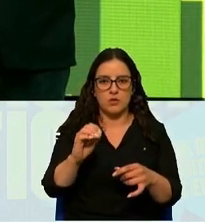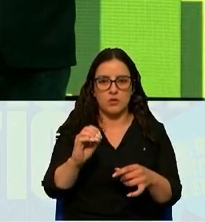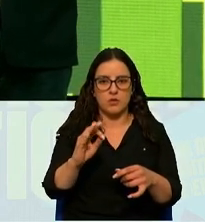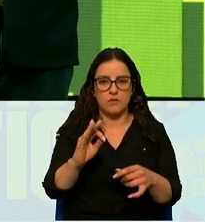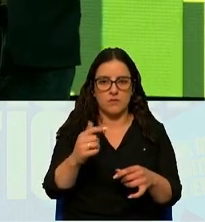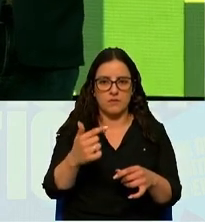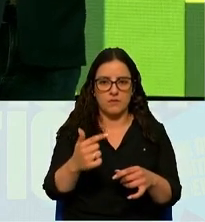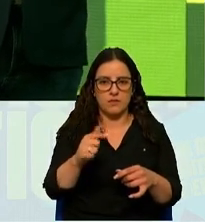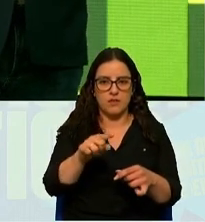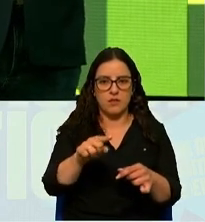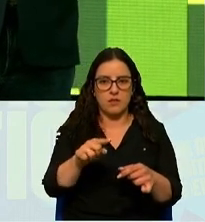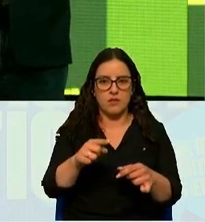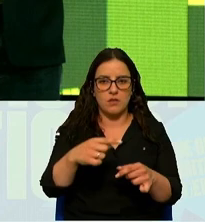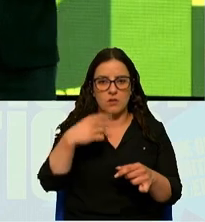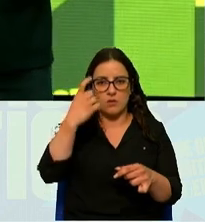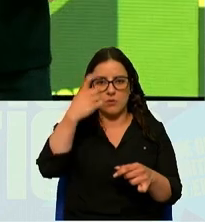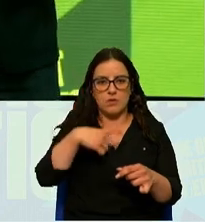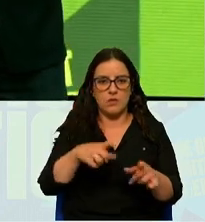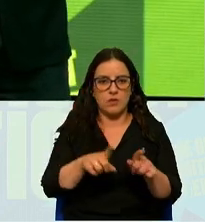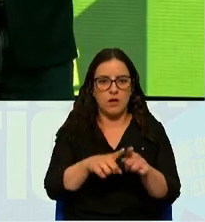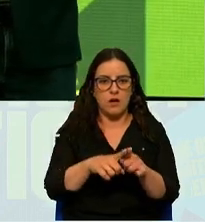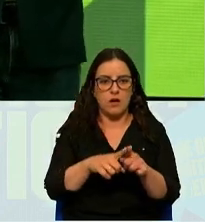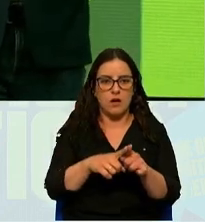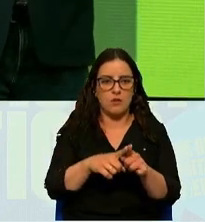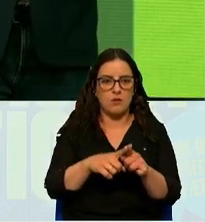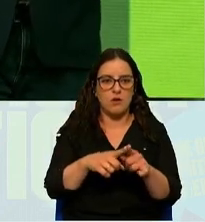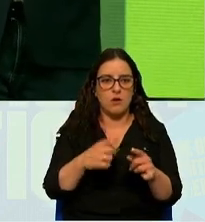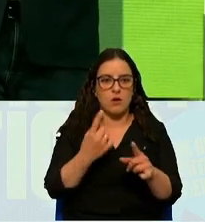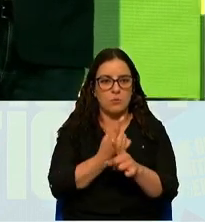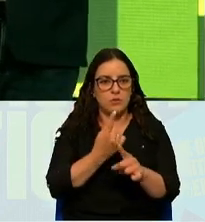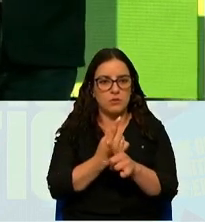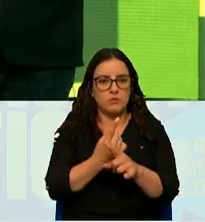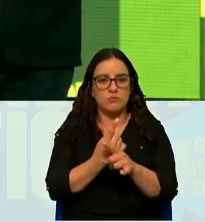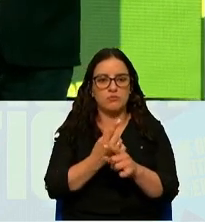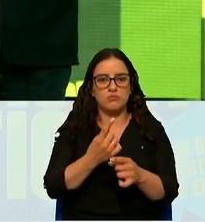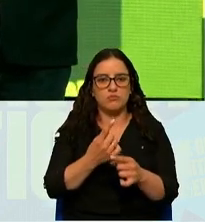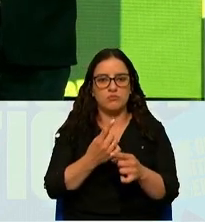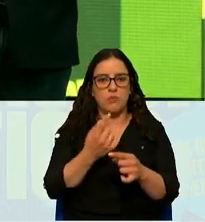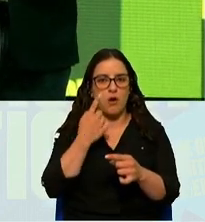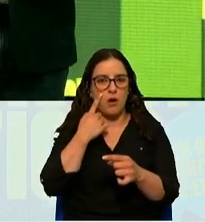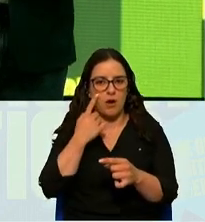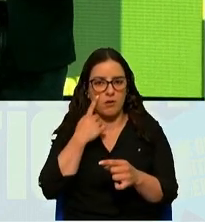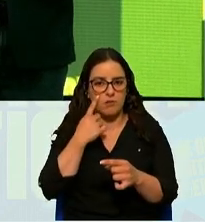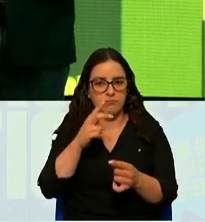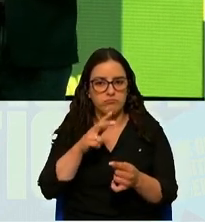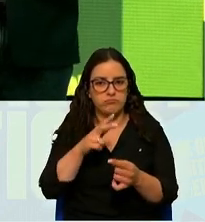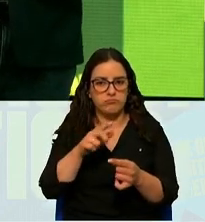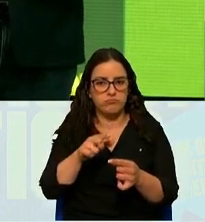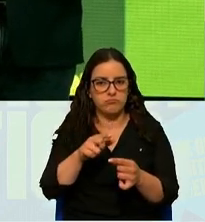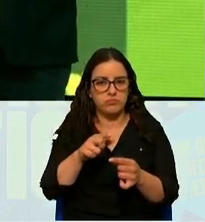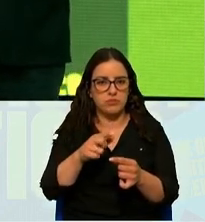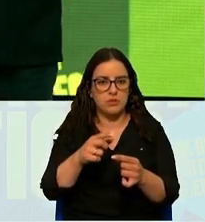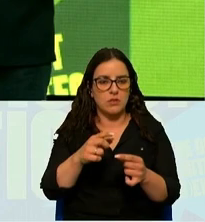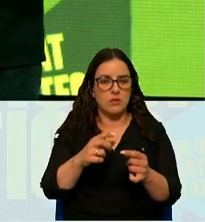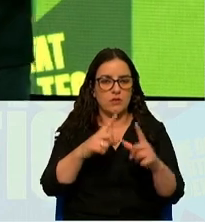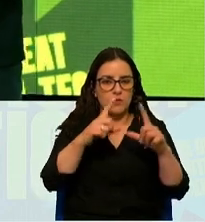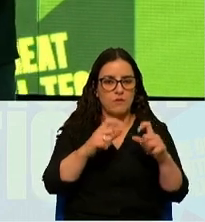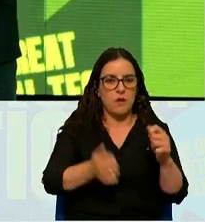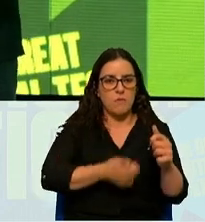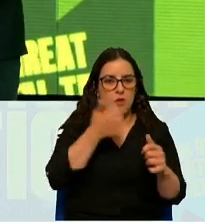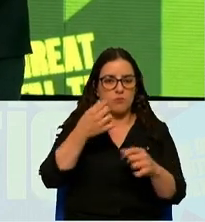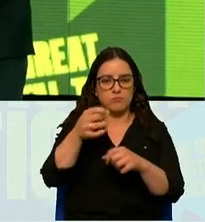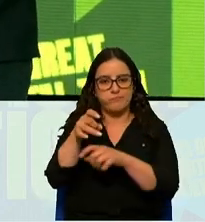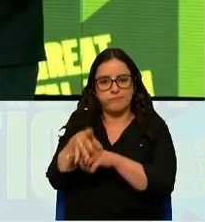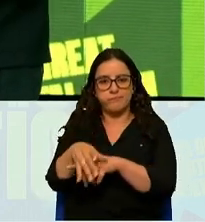parity on things like object recognition, so identifying an object in a picture better than a human, right? That was